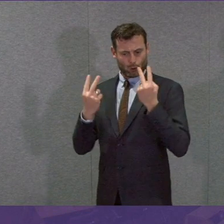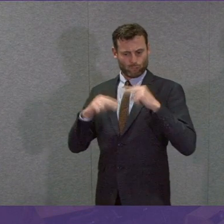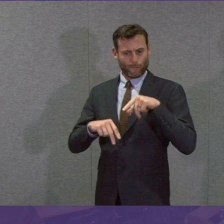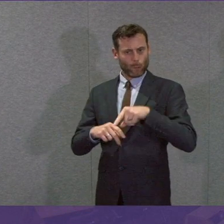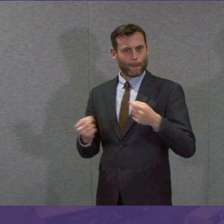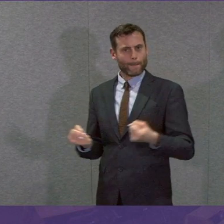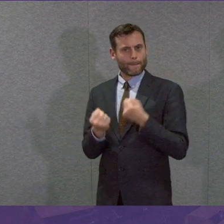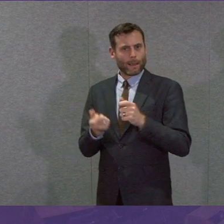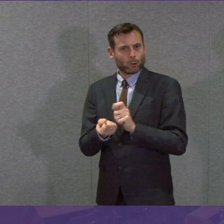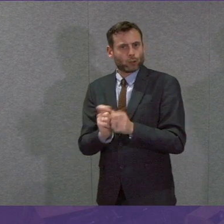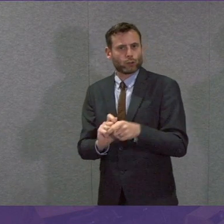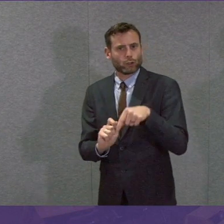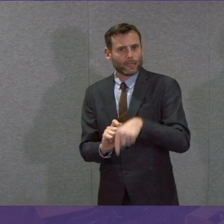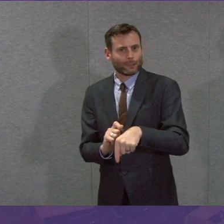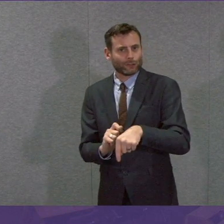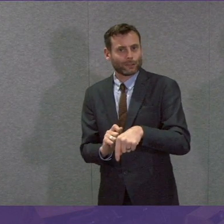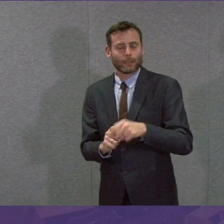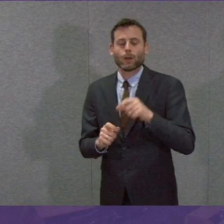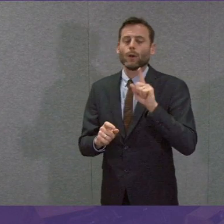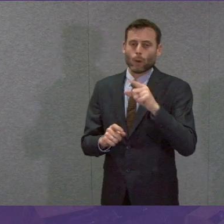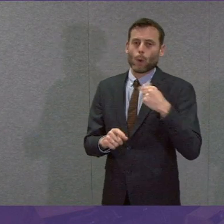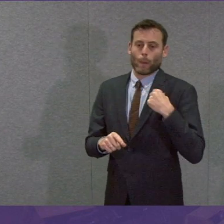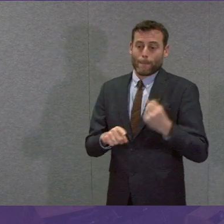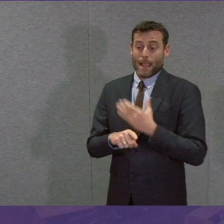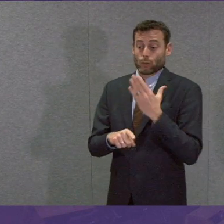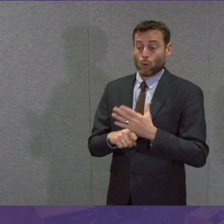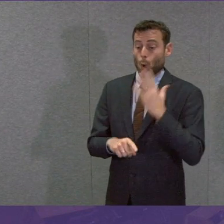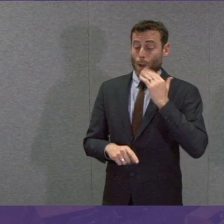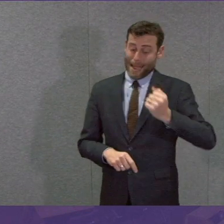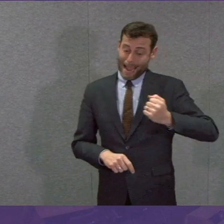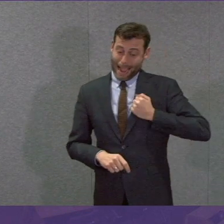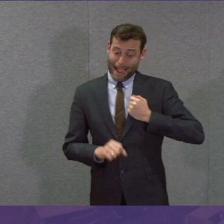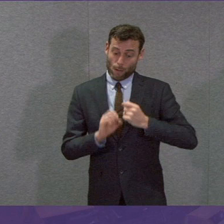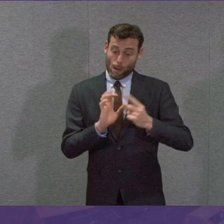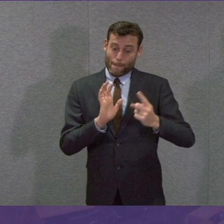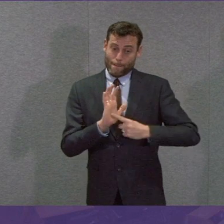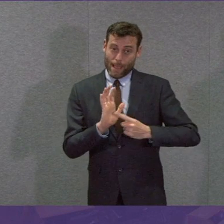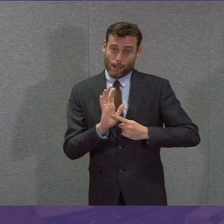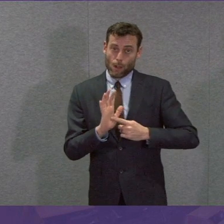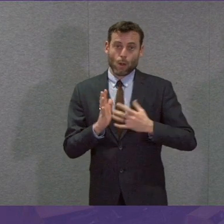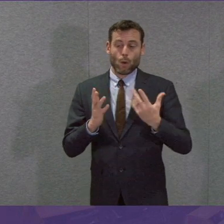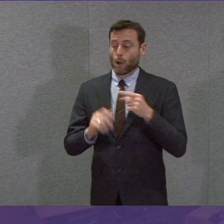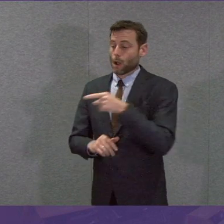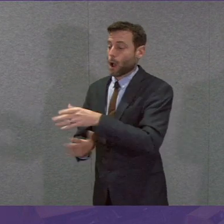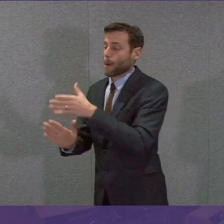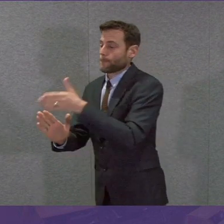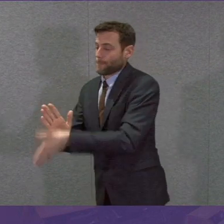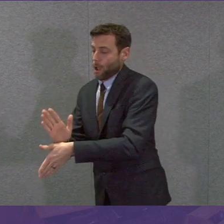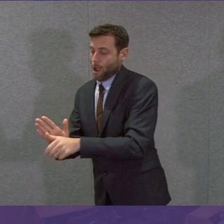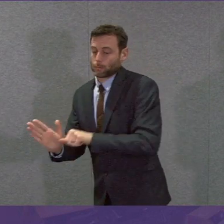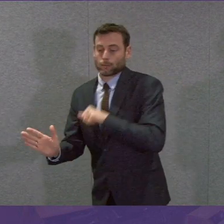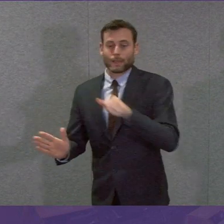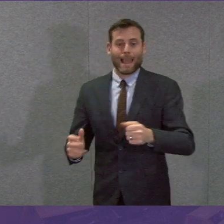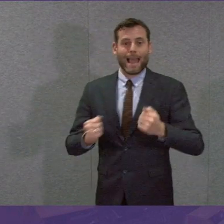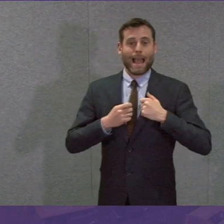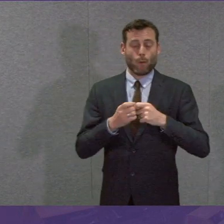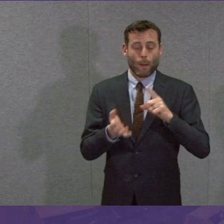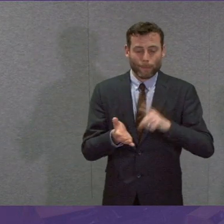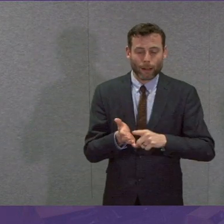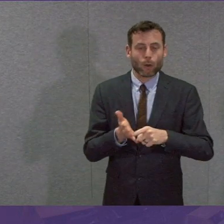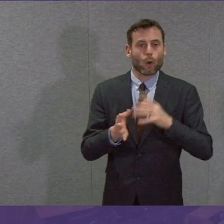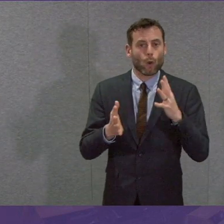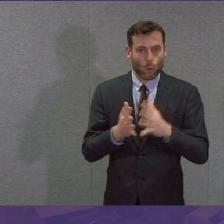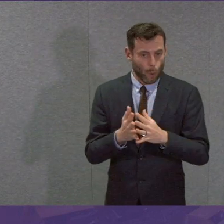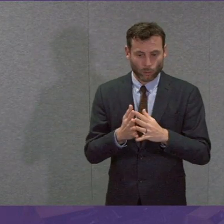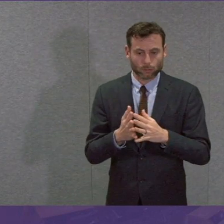of imagination that is to make sure that when we bring our bill and any subsequent legislation, we are building in best practice. So it won't be 2 years. It has to be